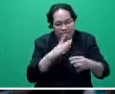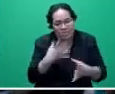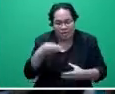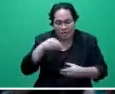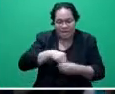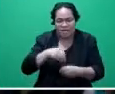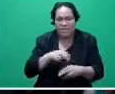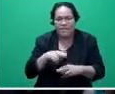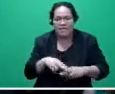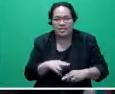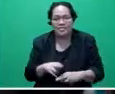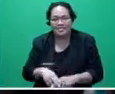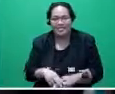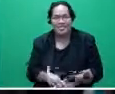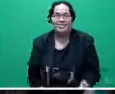too.